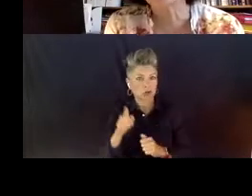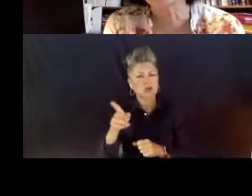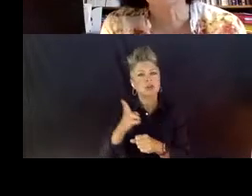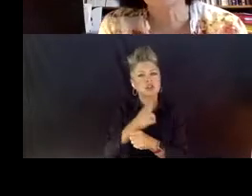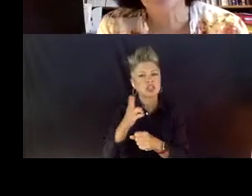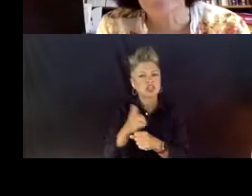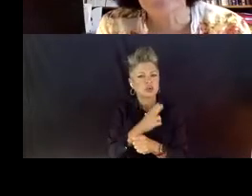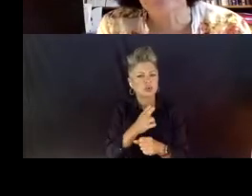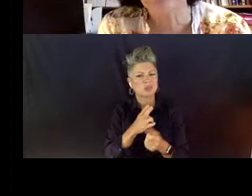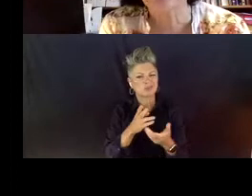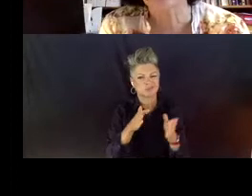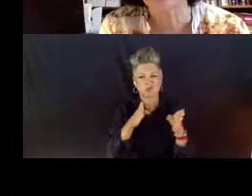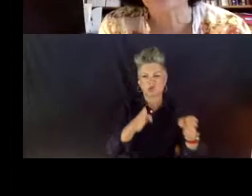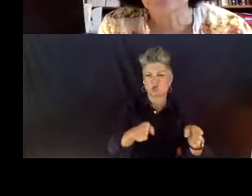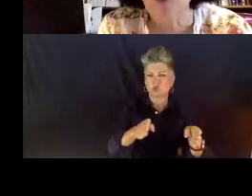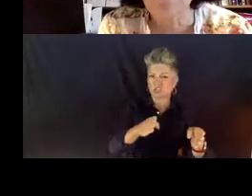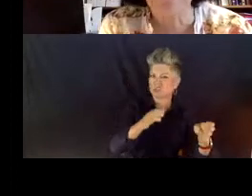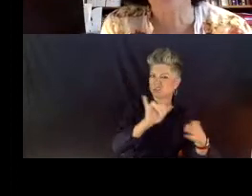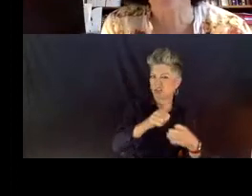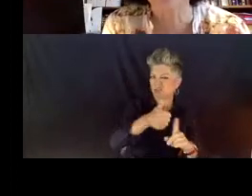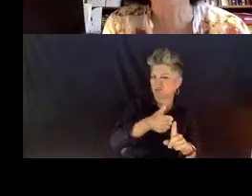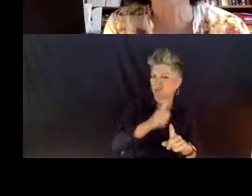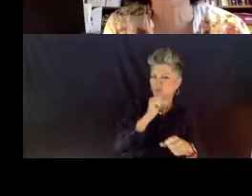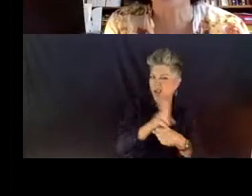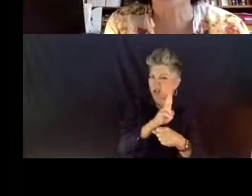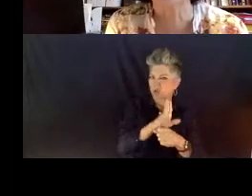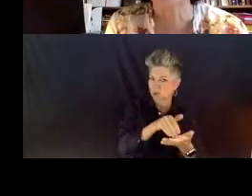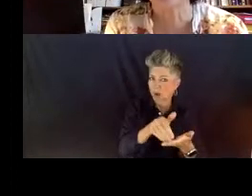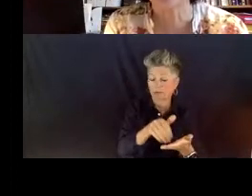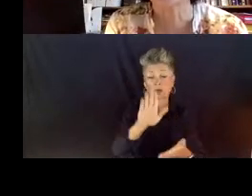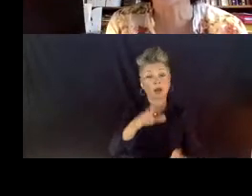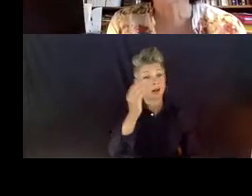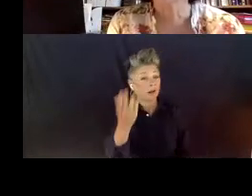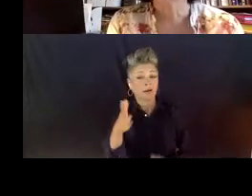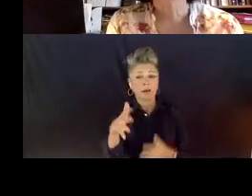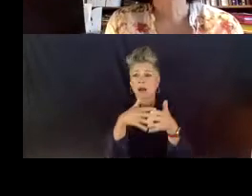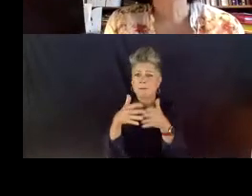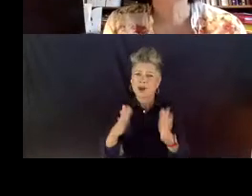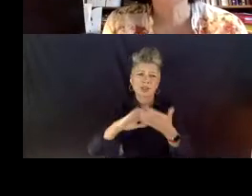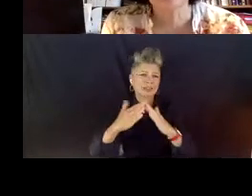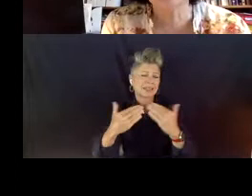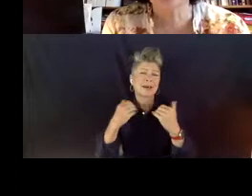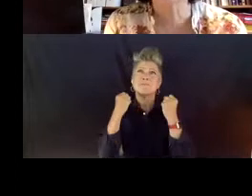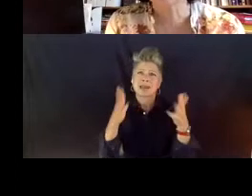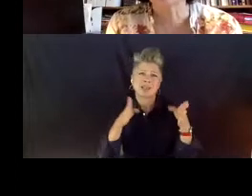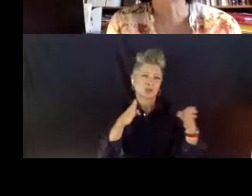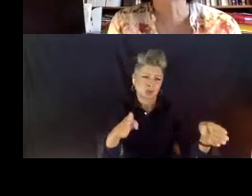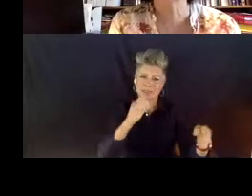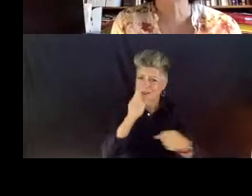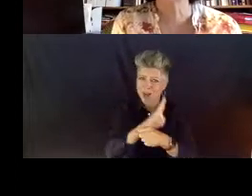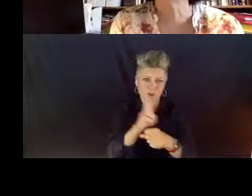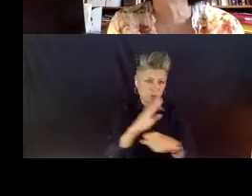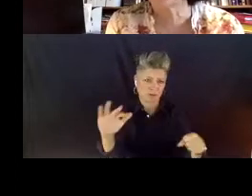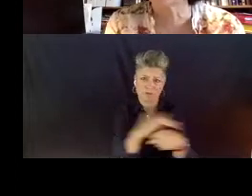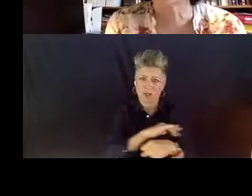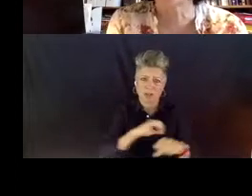and American cities have so much underutilized streets. She helped transform